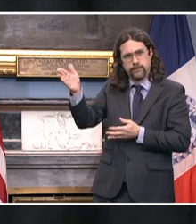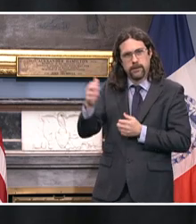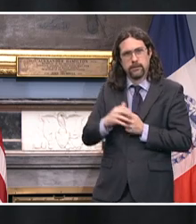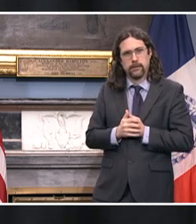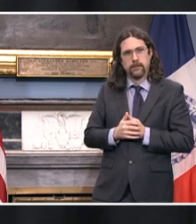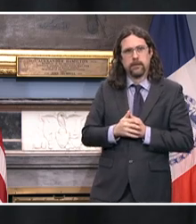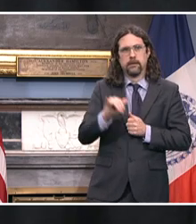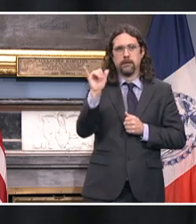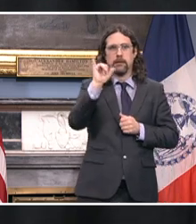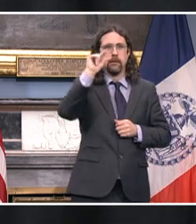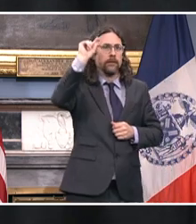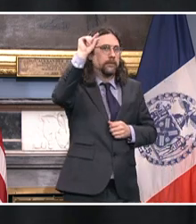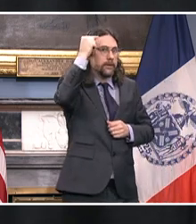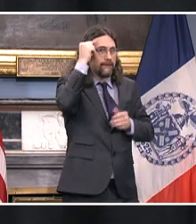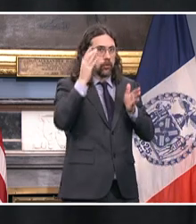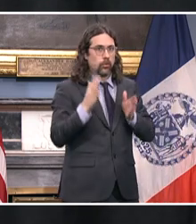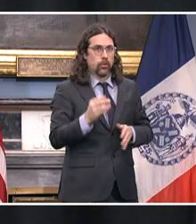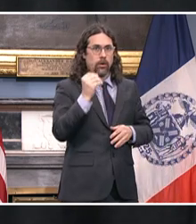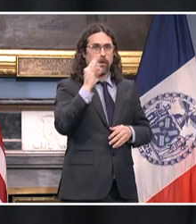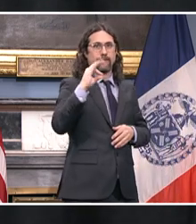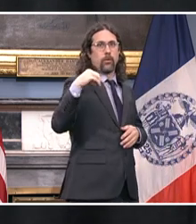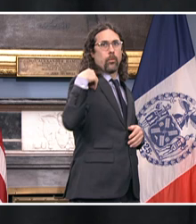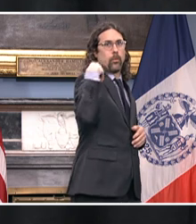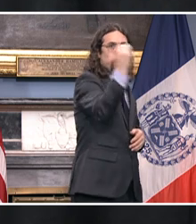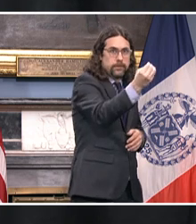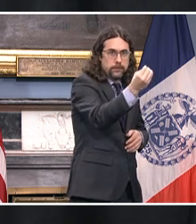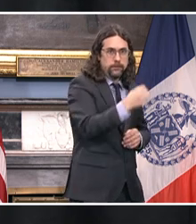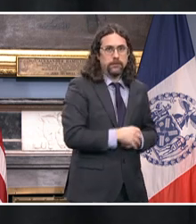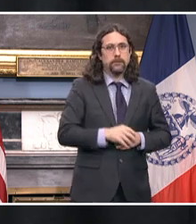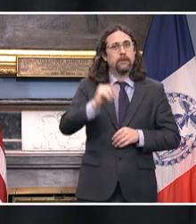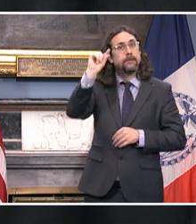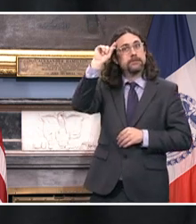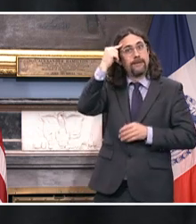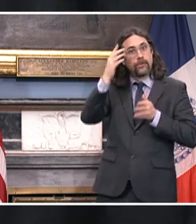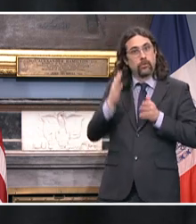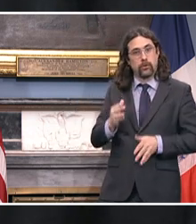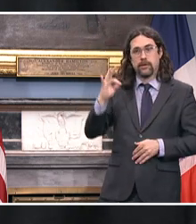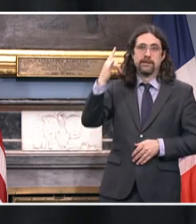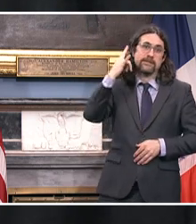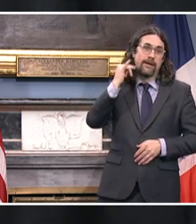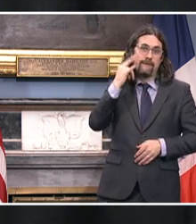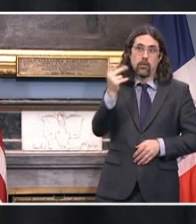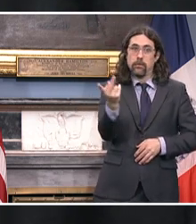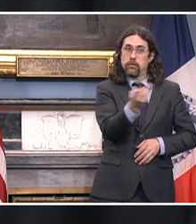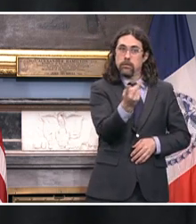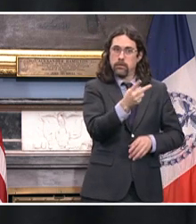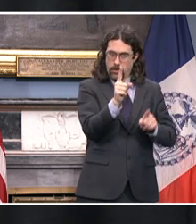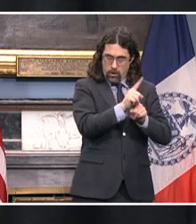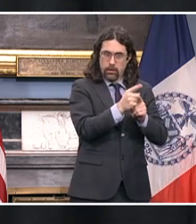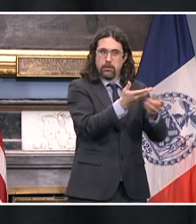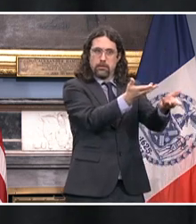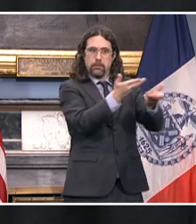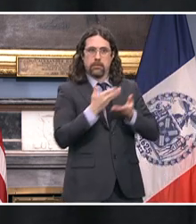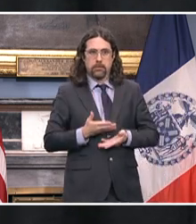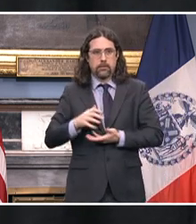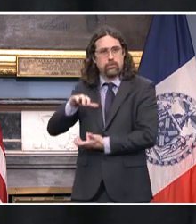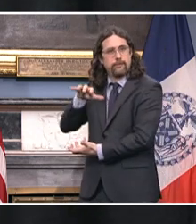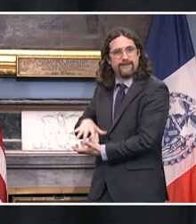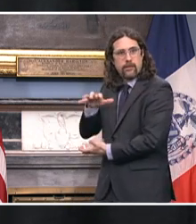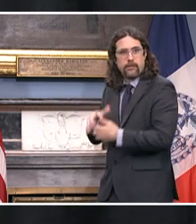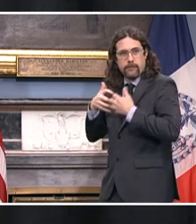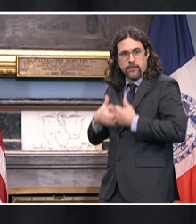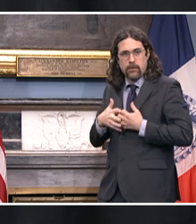now, Carmel, Indiana steps up. And they're sending us some of the components that will be